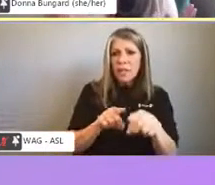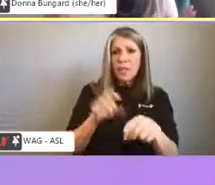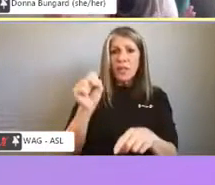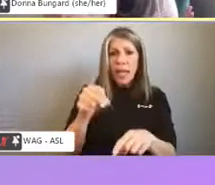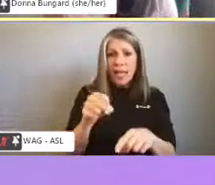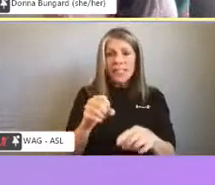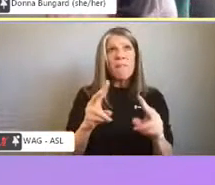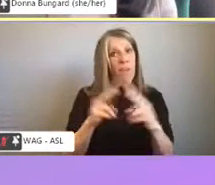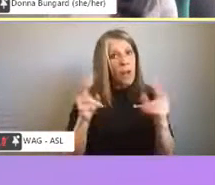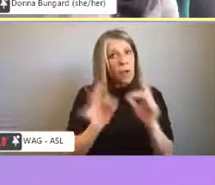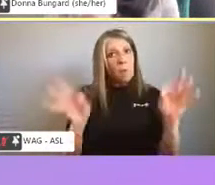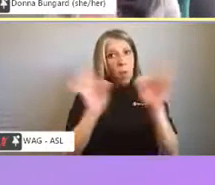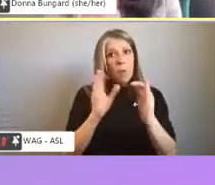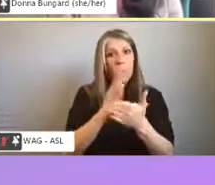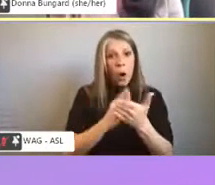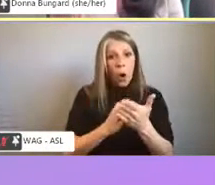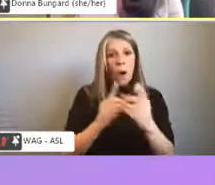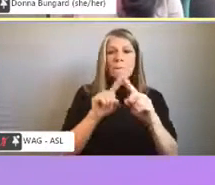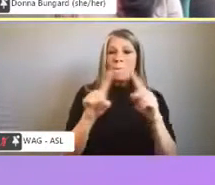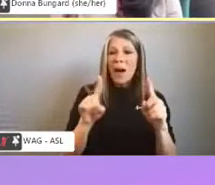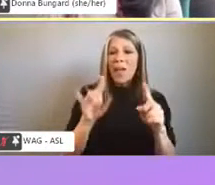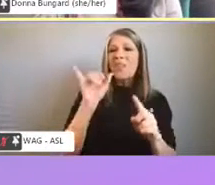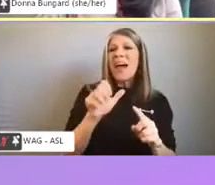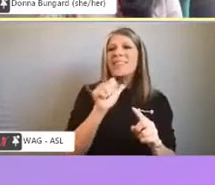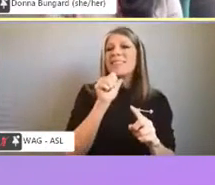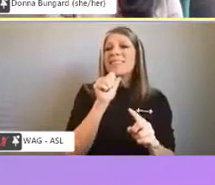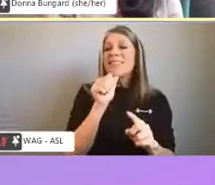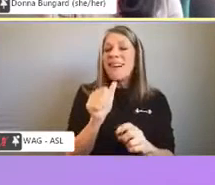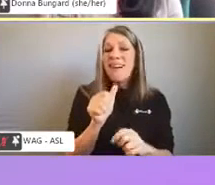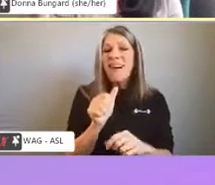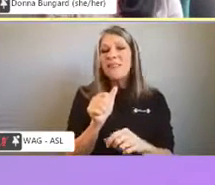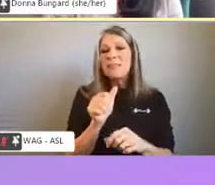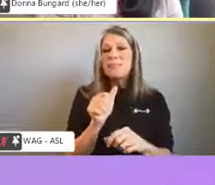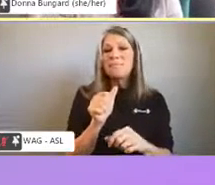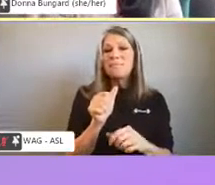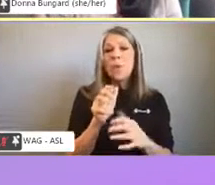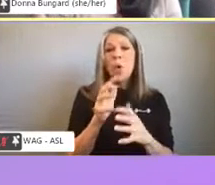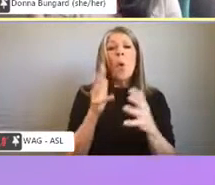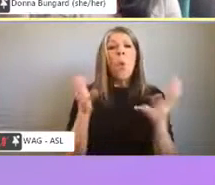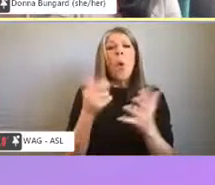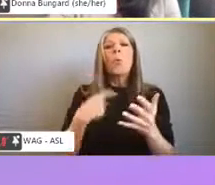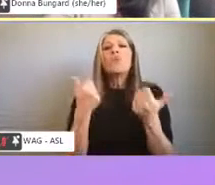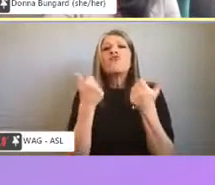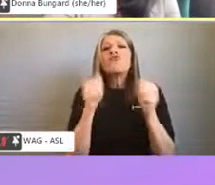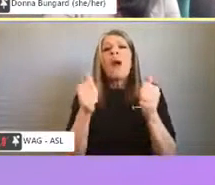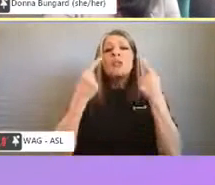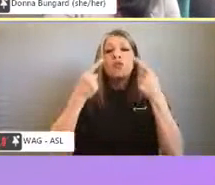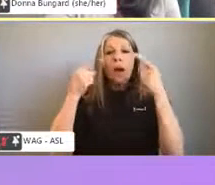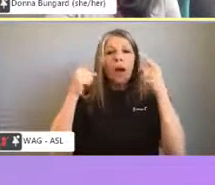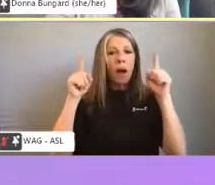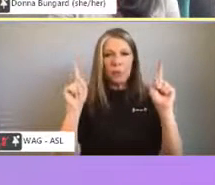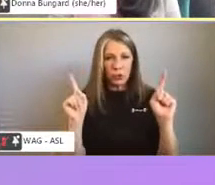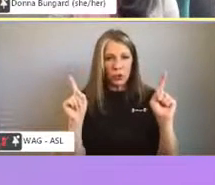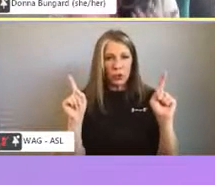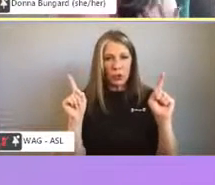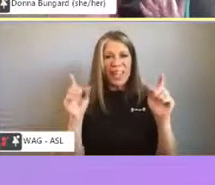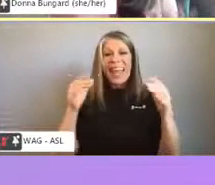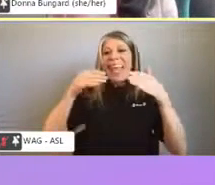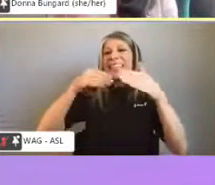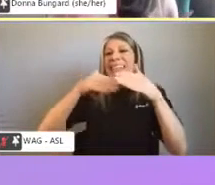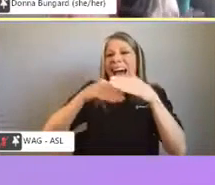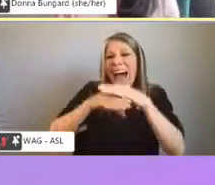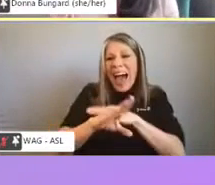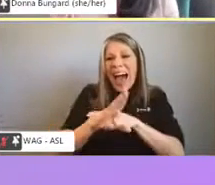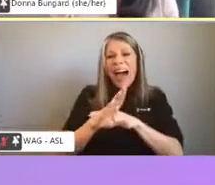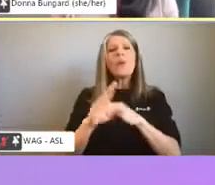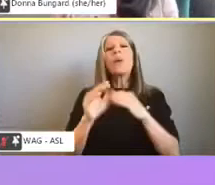very important piece of it. But that's not what we're trying to accomplish. It's how we're going to